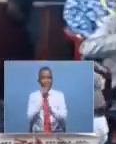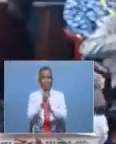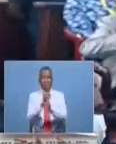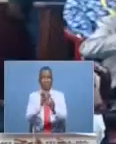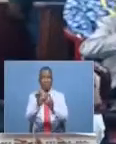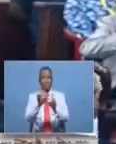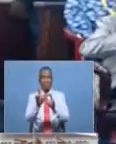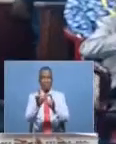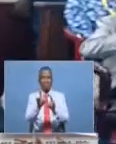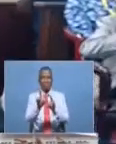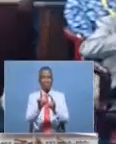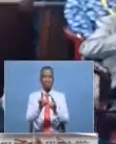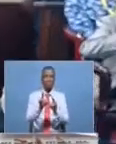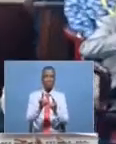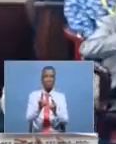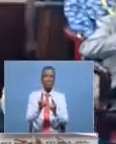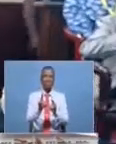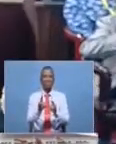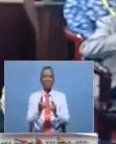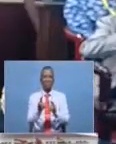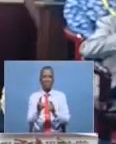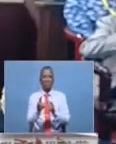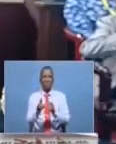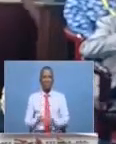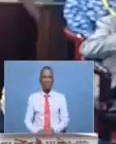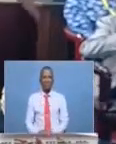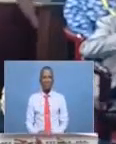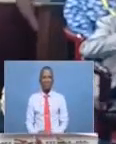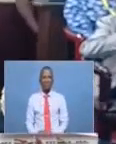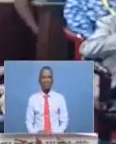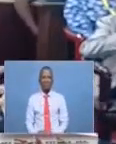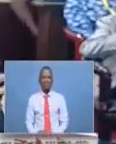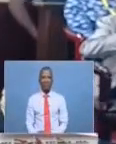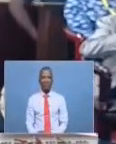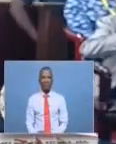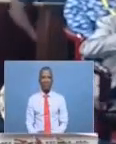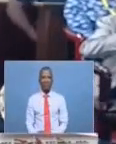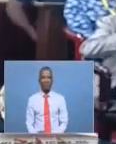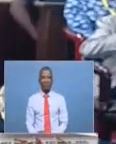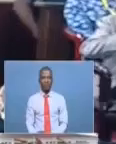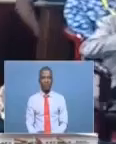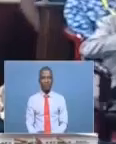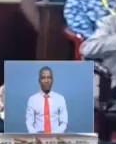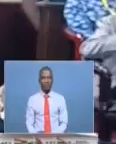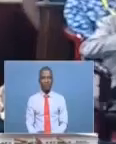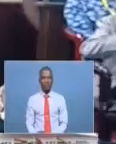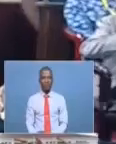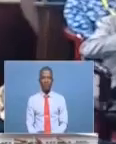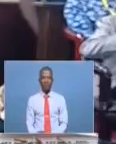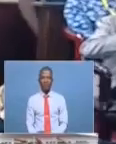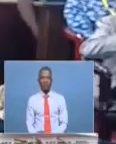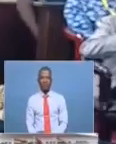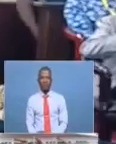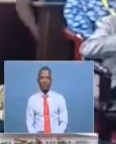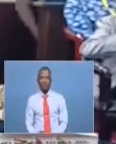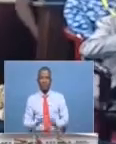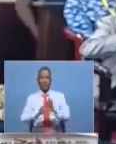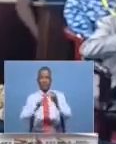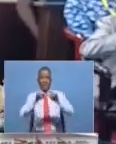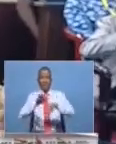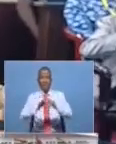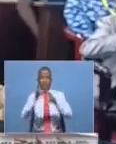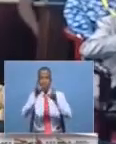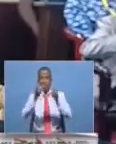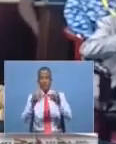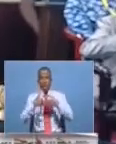prevail, and those interests of justice, when tied to the circumstances that we have here in